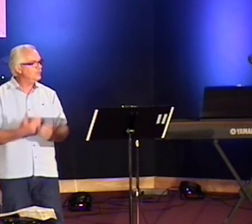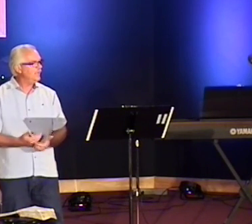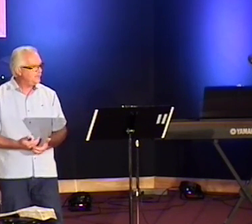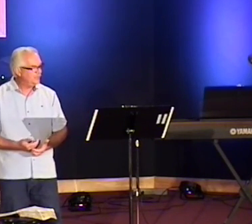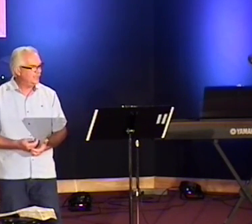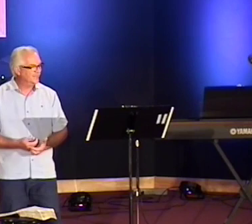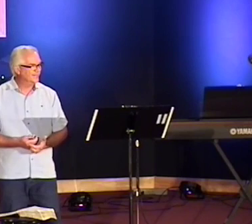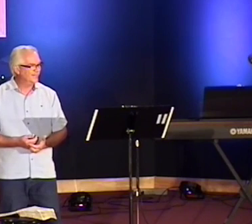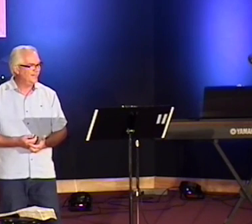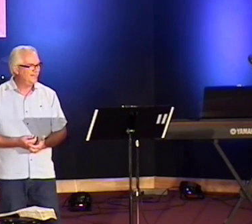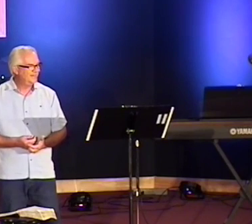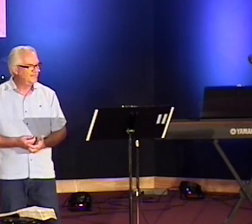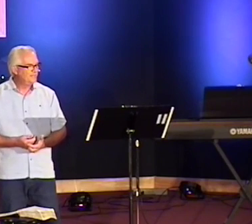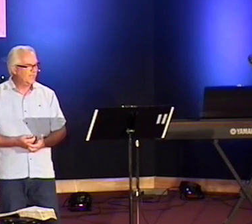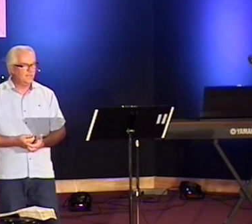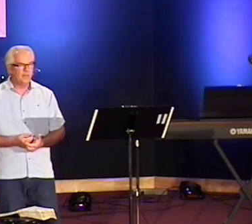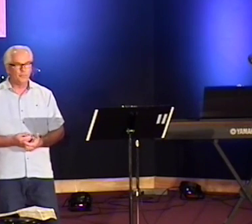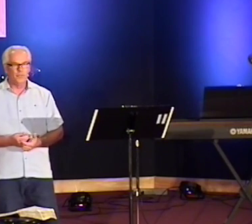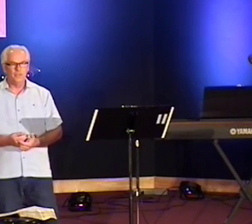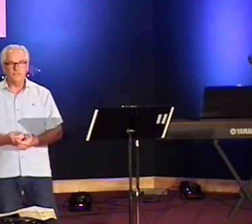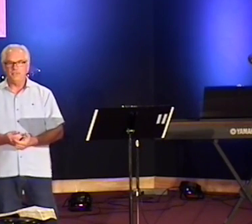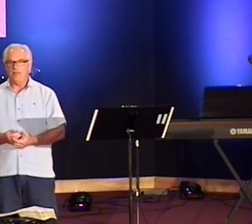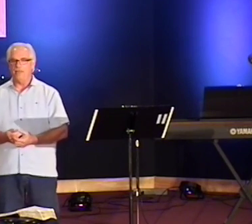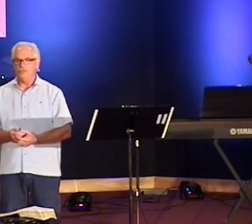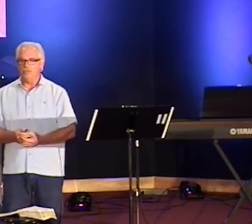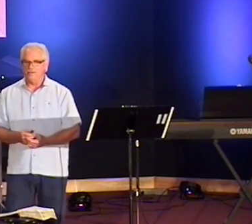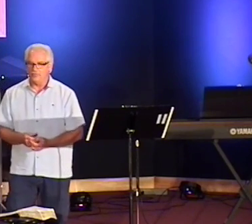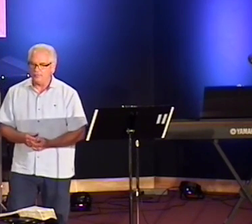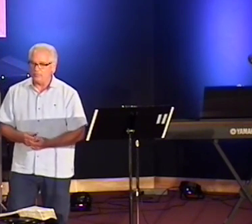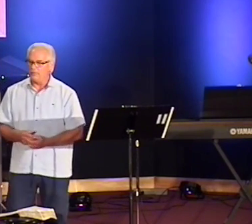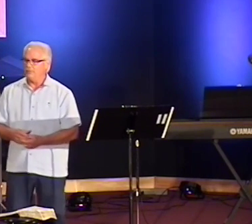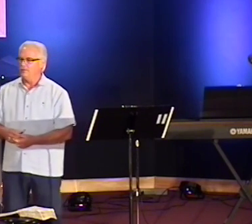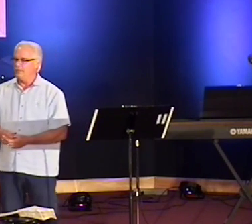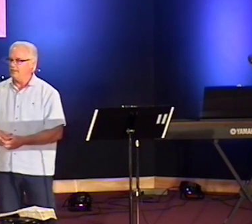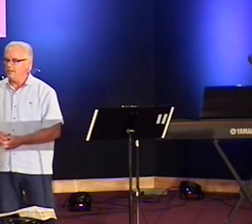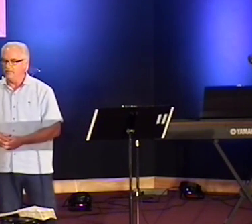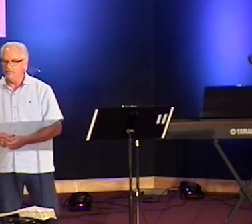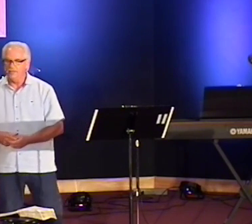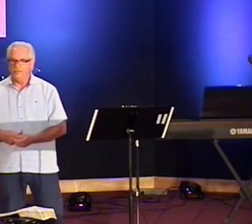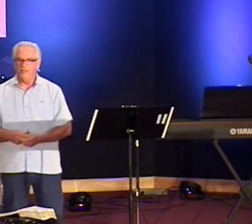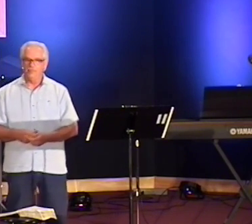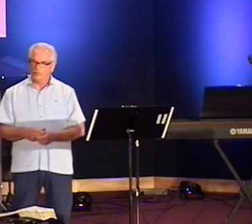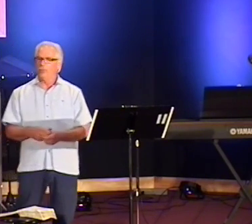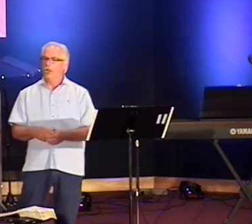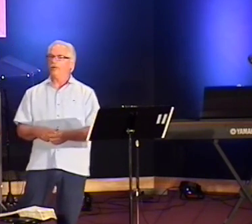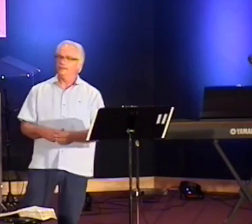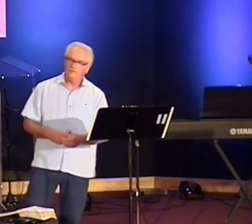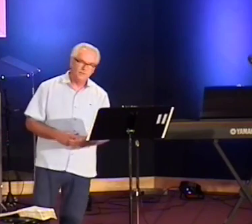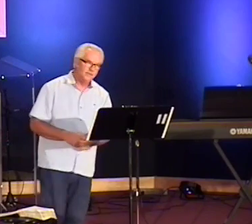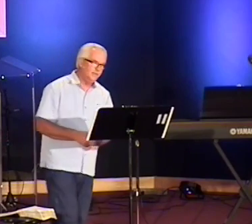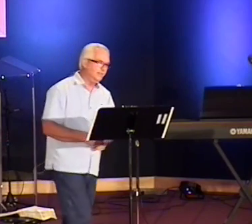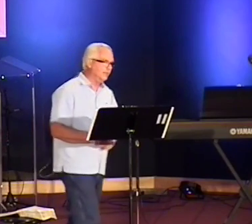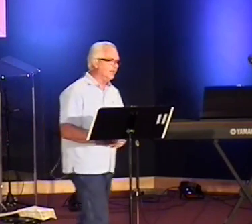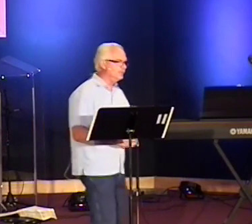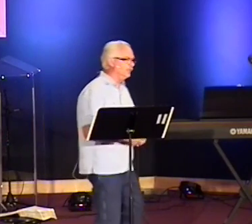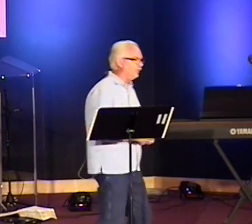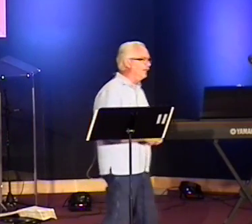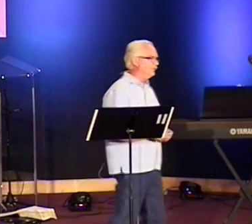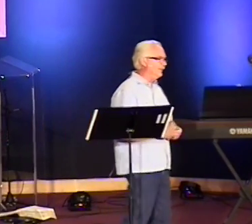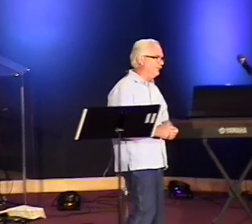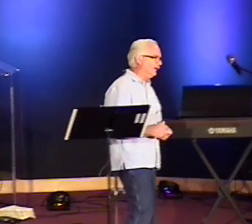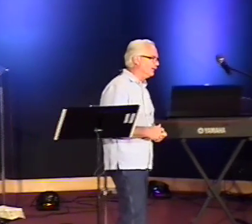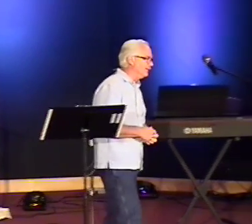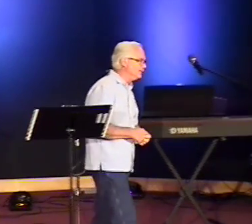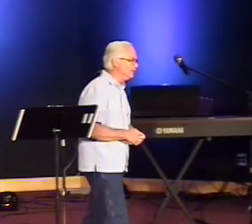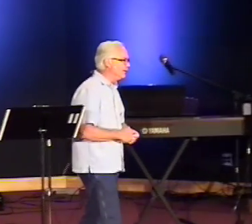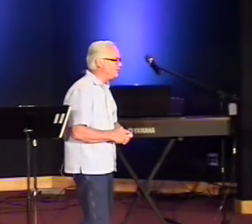satisfactory and safety, okay? I'm on one of them CPAP machines. I've probably told you that enough. But anyway, they really work. And you can ask your wife